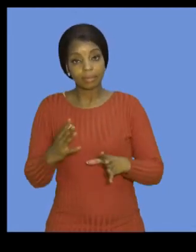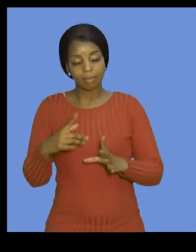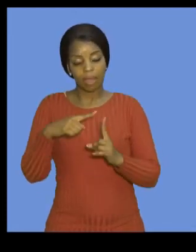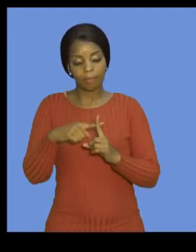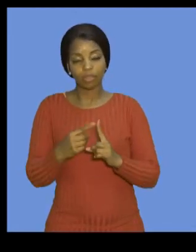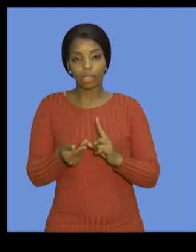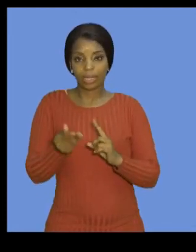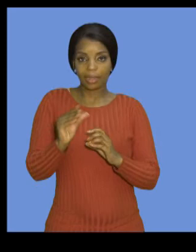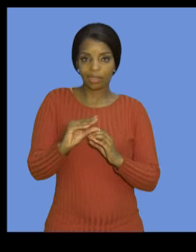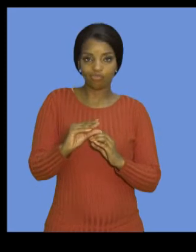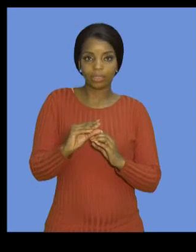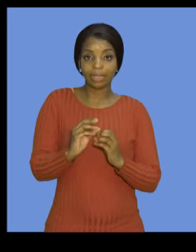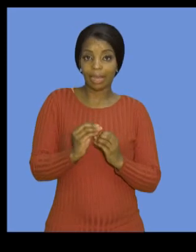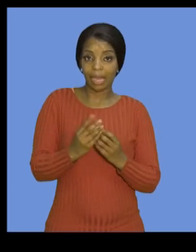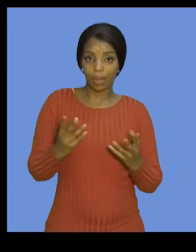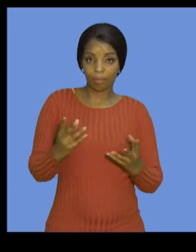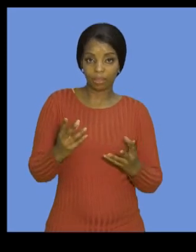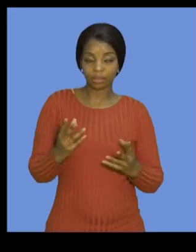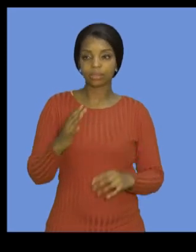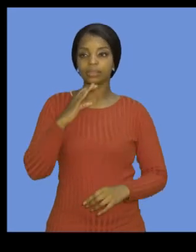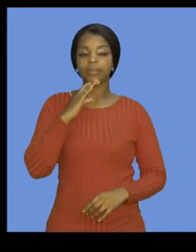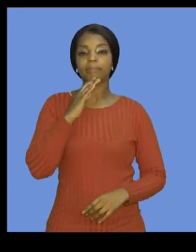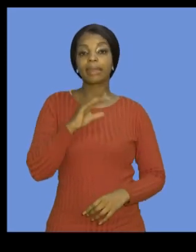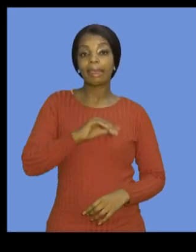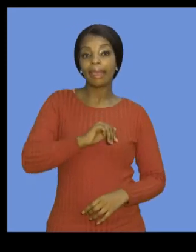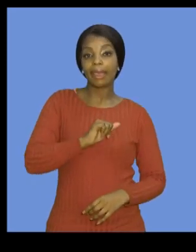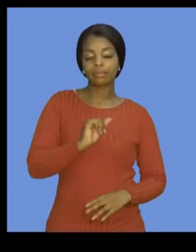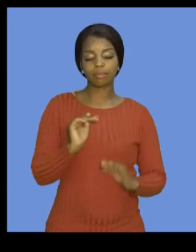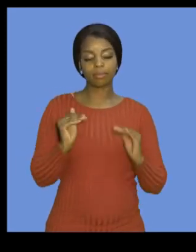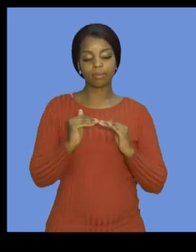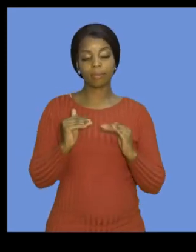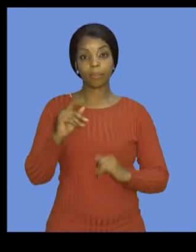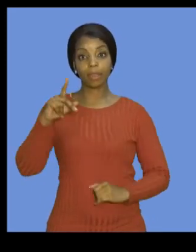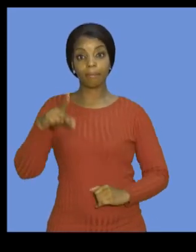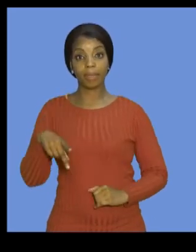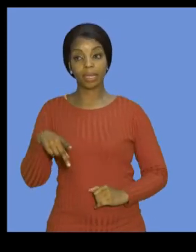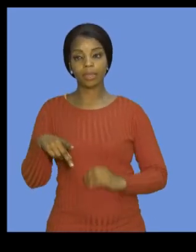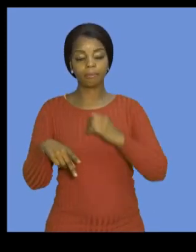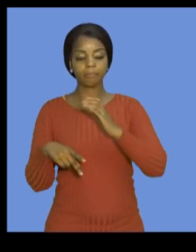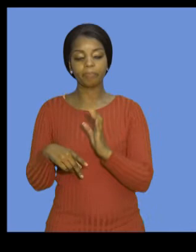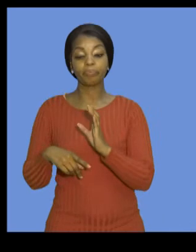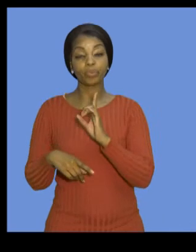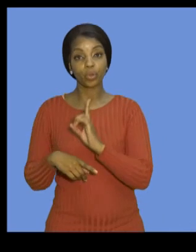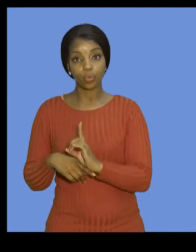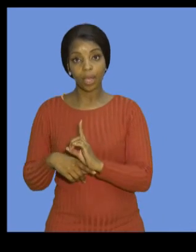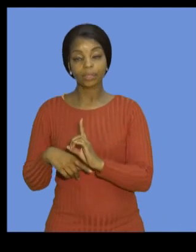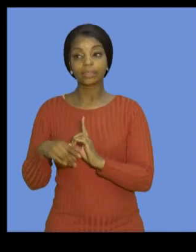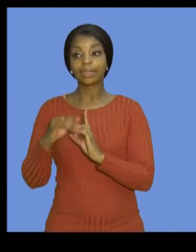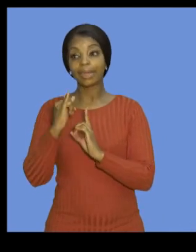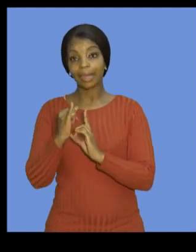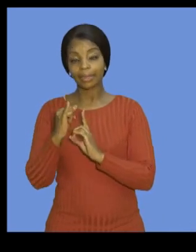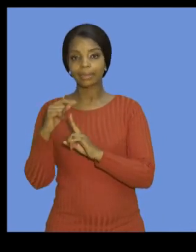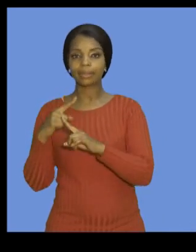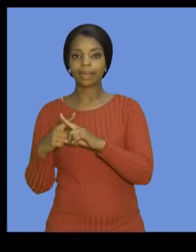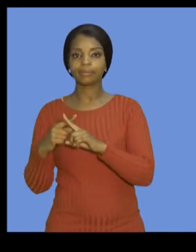right? So that will be A is equals to P into 1 plus I multiplied by